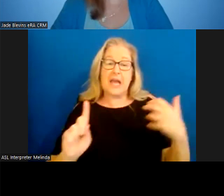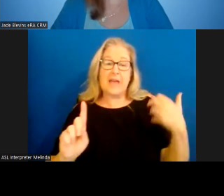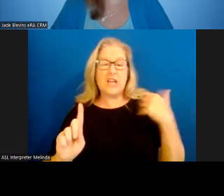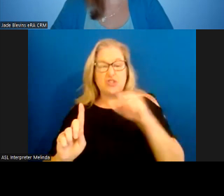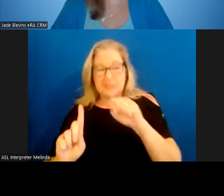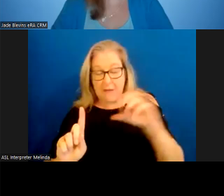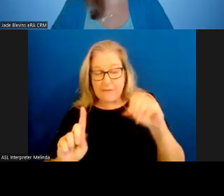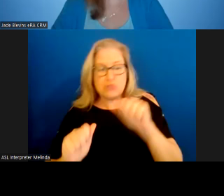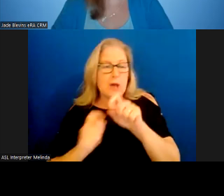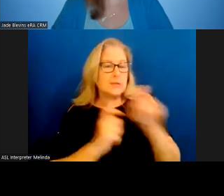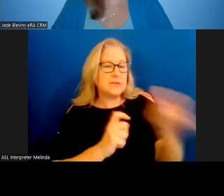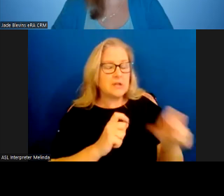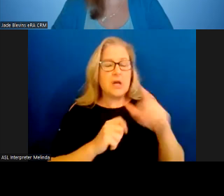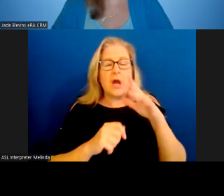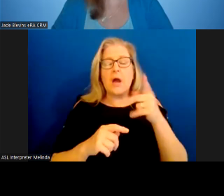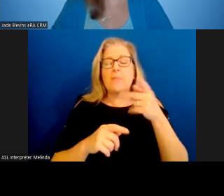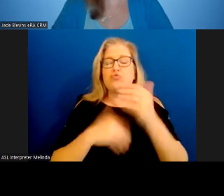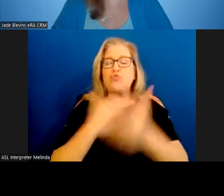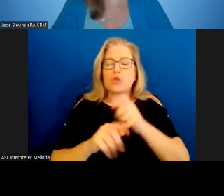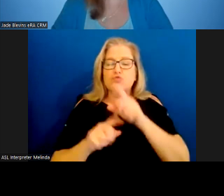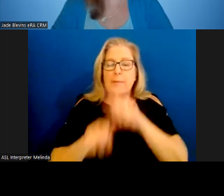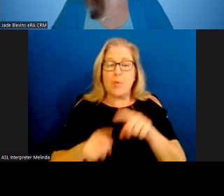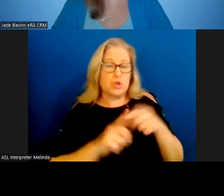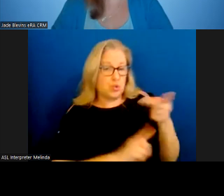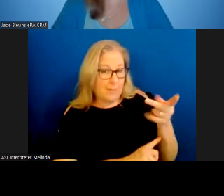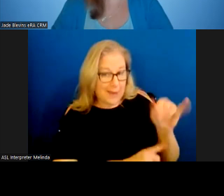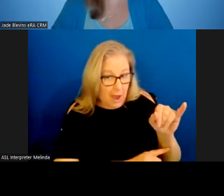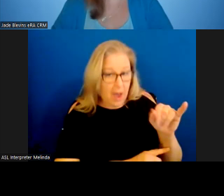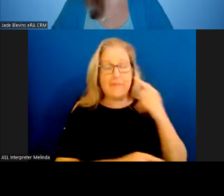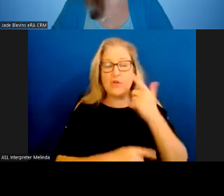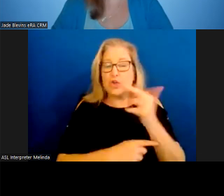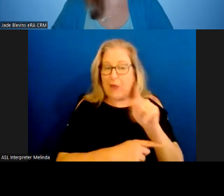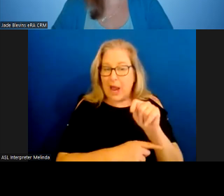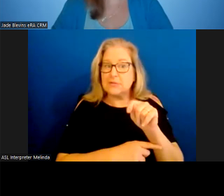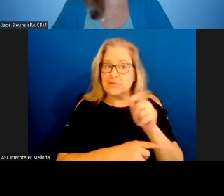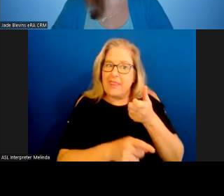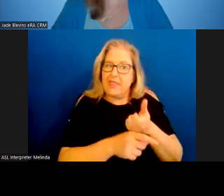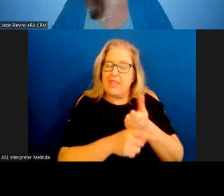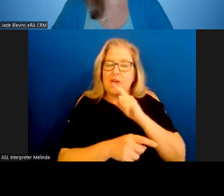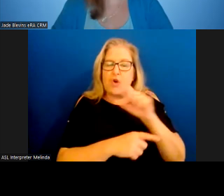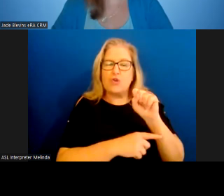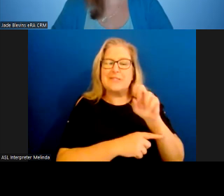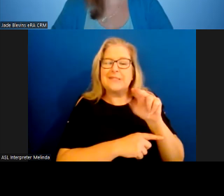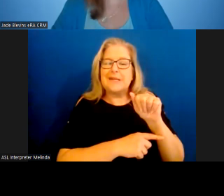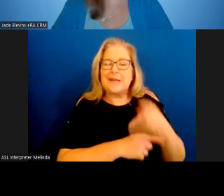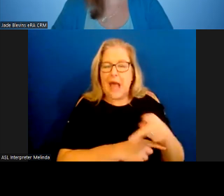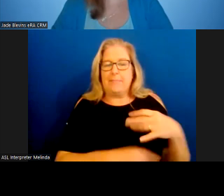delegate progress report submission to PIs for grants that are SNAP eligible.